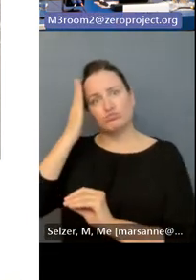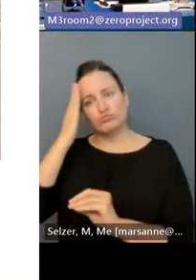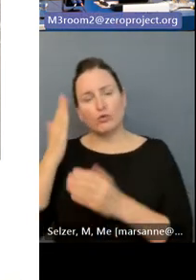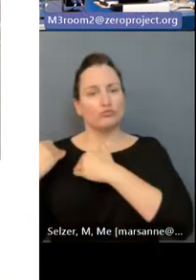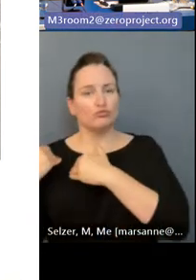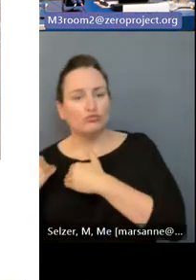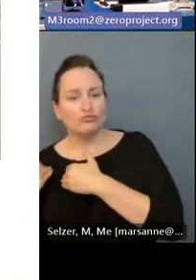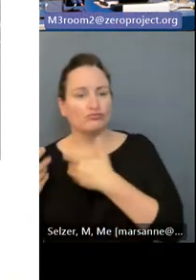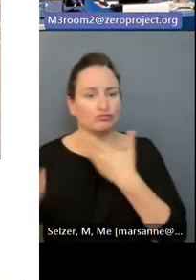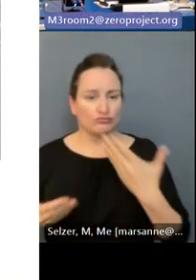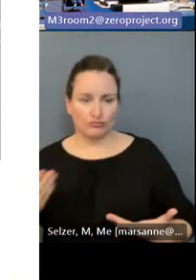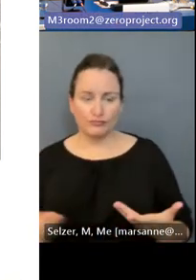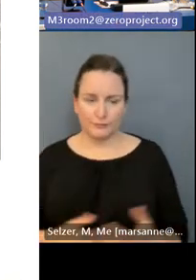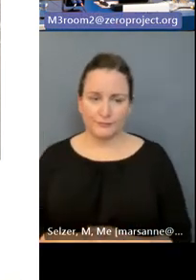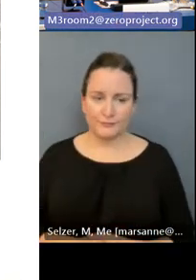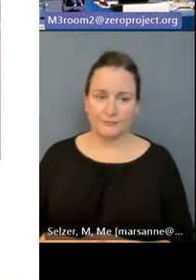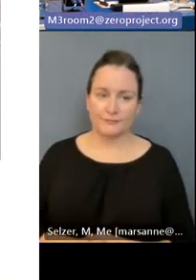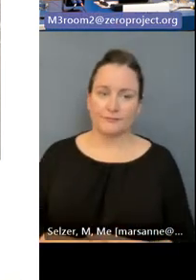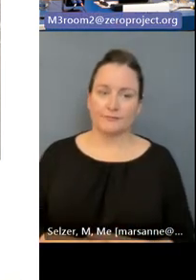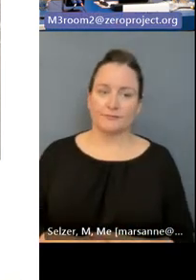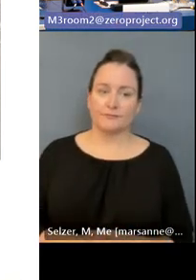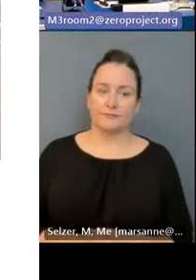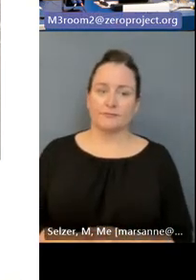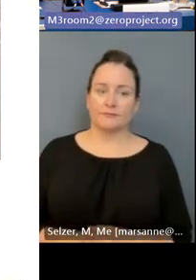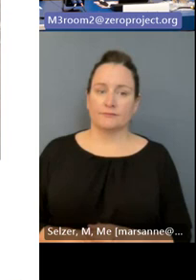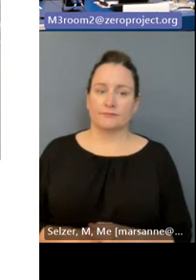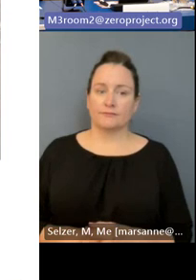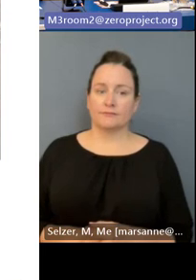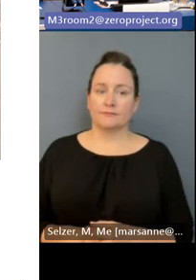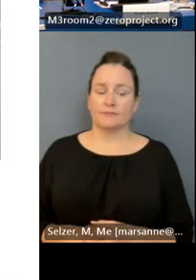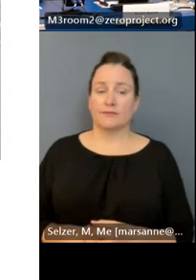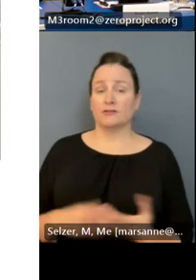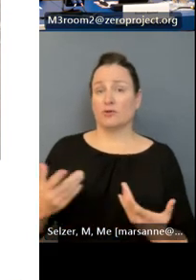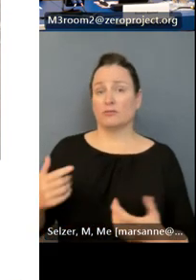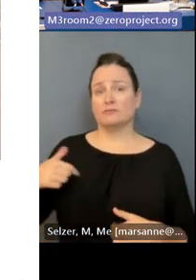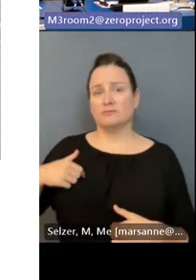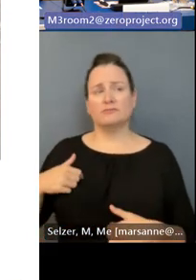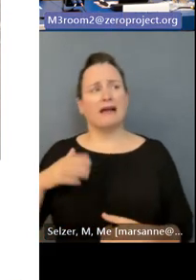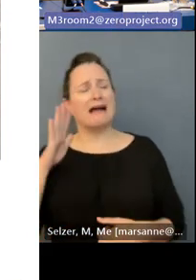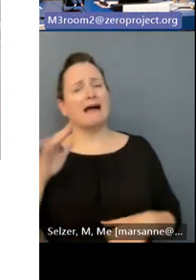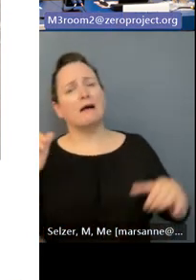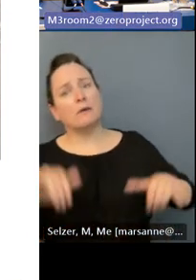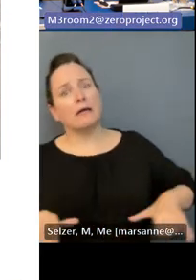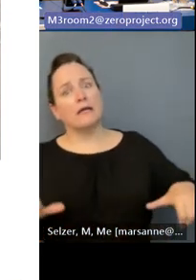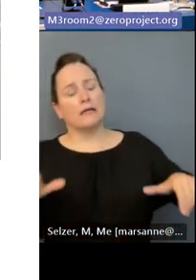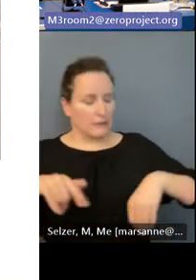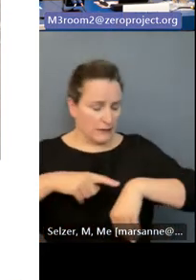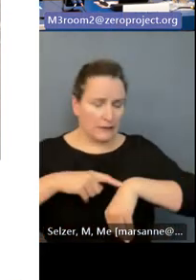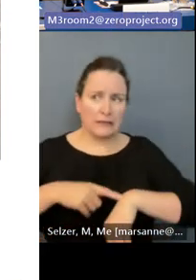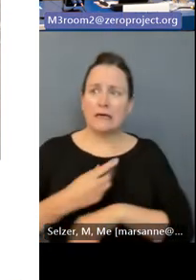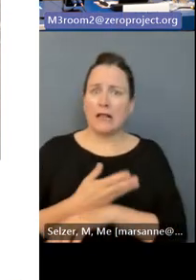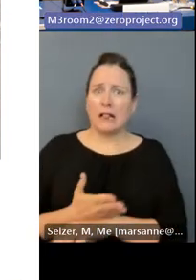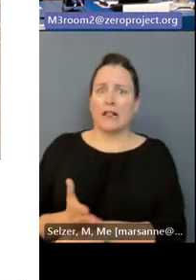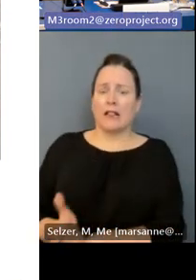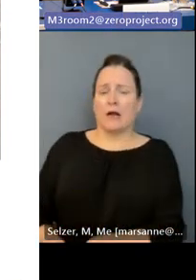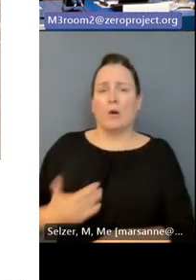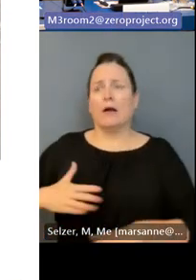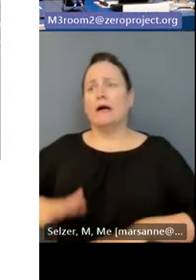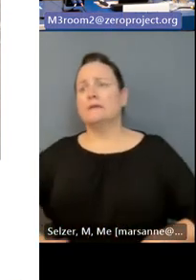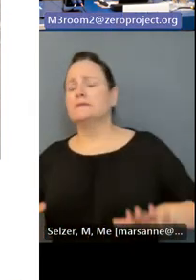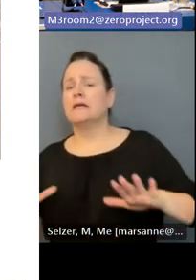And there's no waiting, of course, because the slot are as per parents' choice. Assured privacy and no